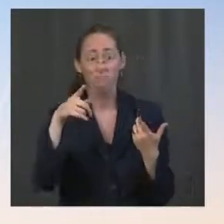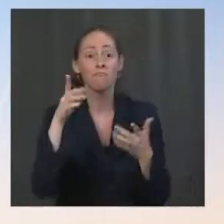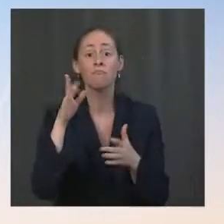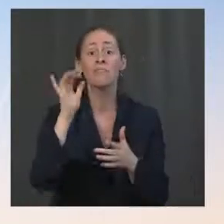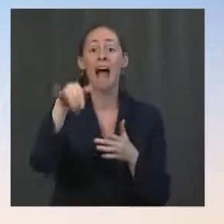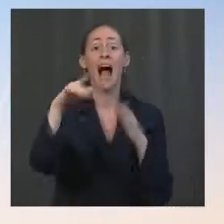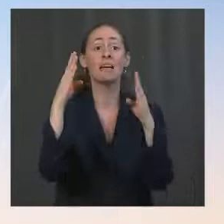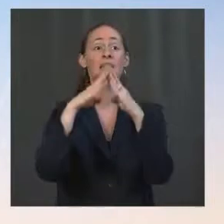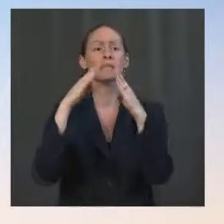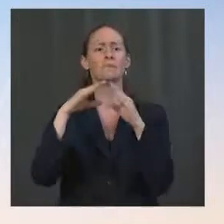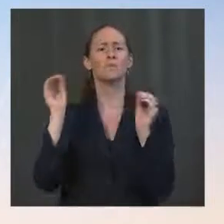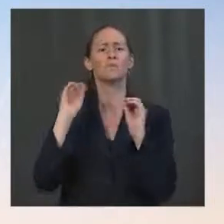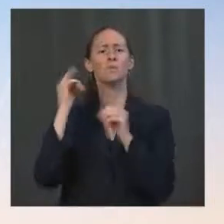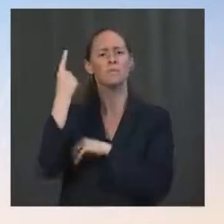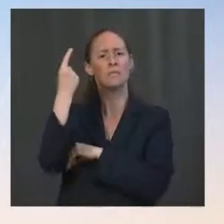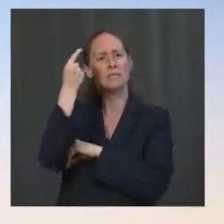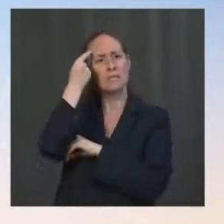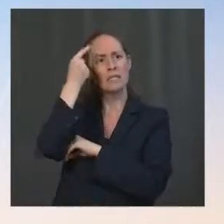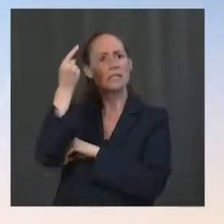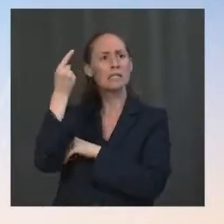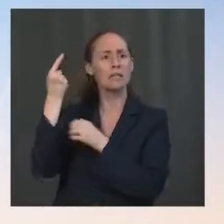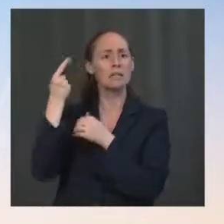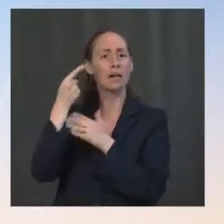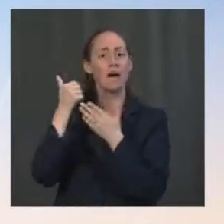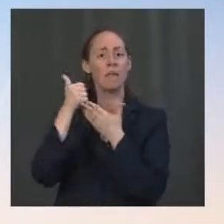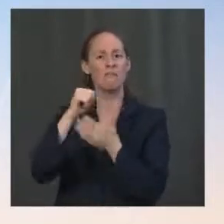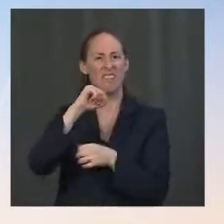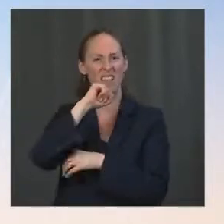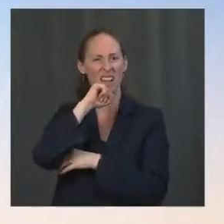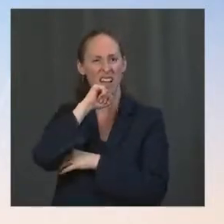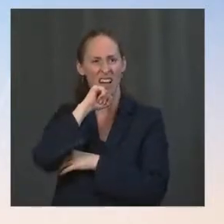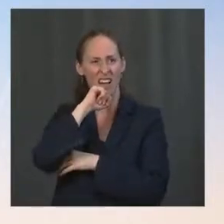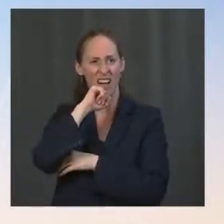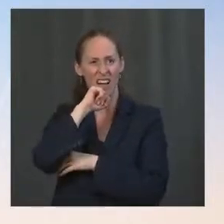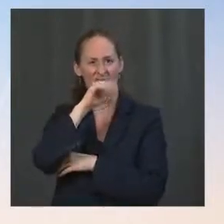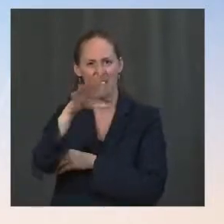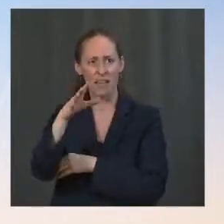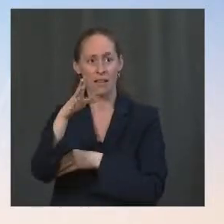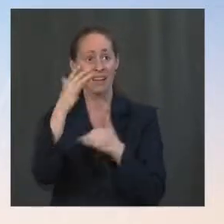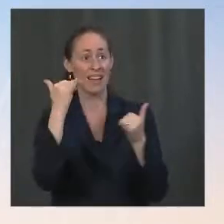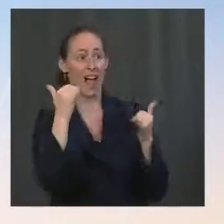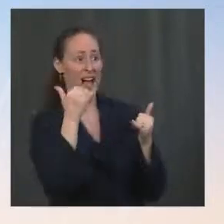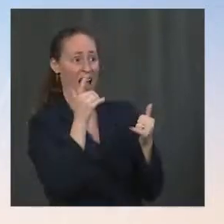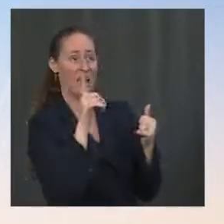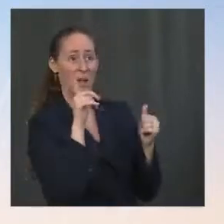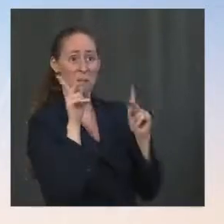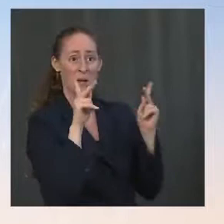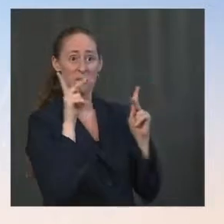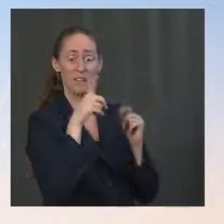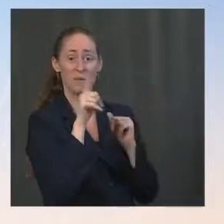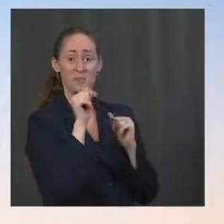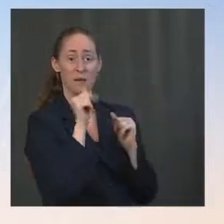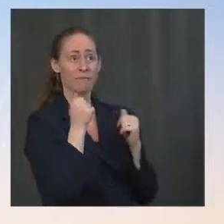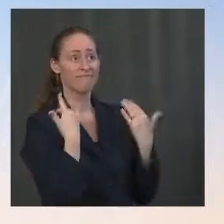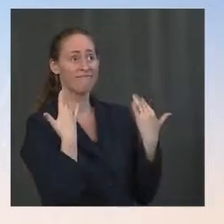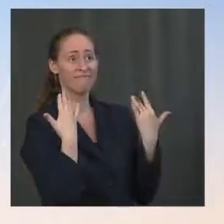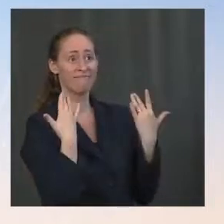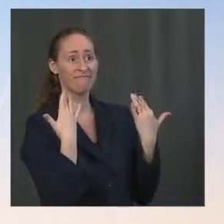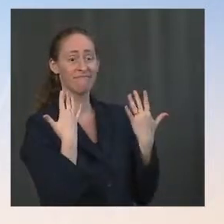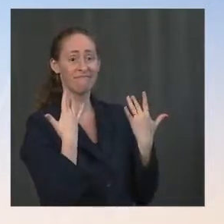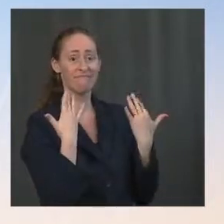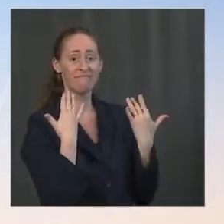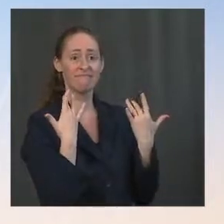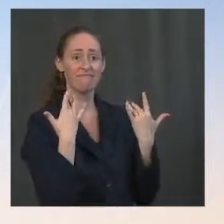relief. What can you say to the people of Louisiana for how much longer they need to wait for President Biden and Congress to act?